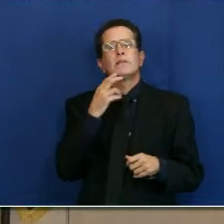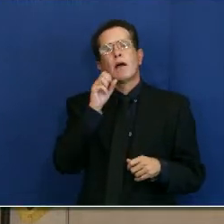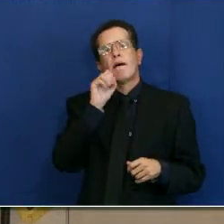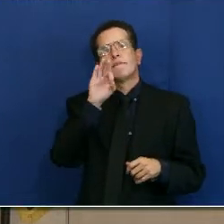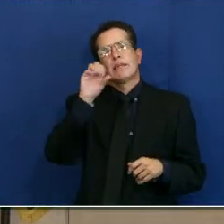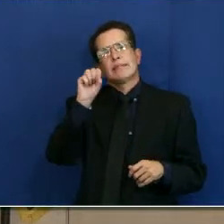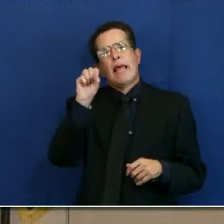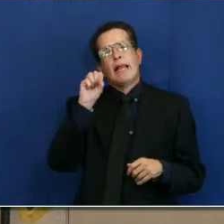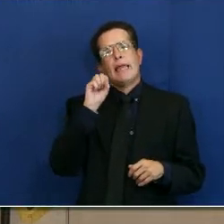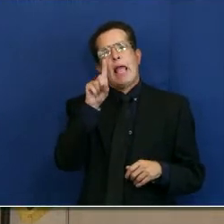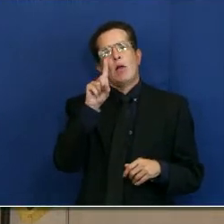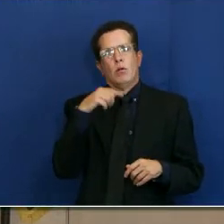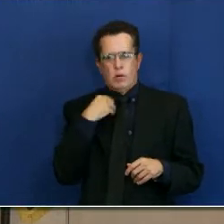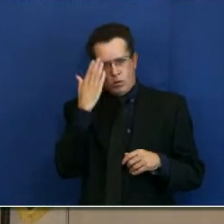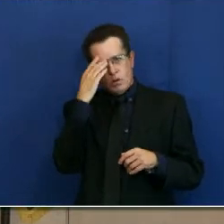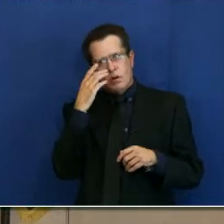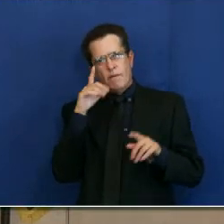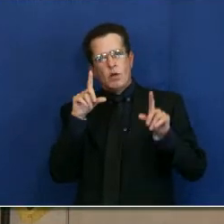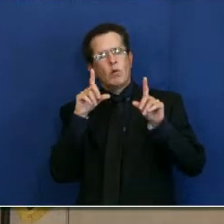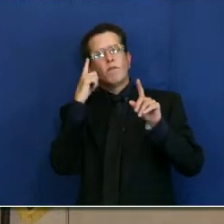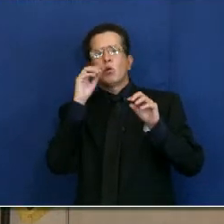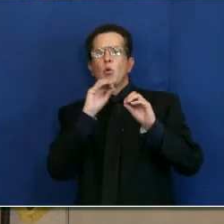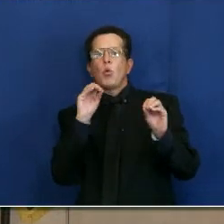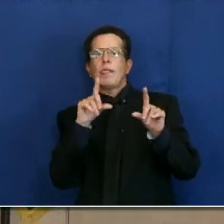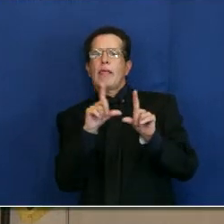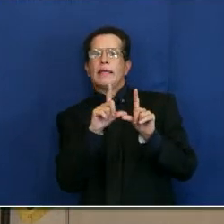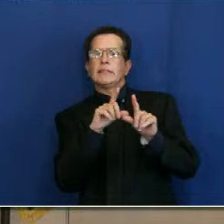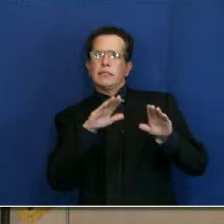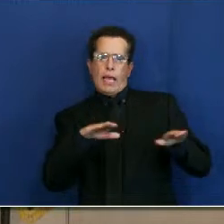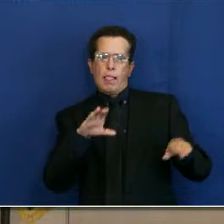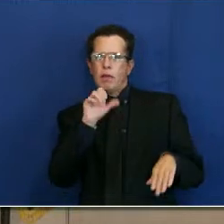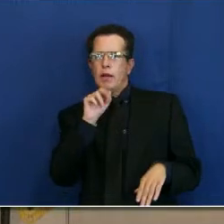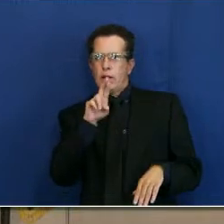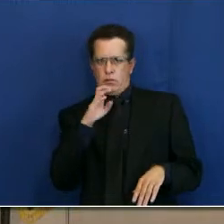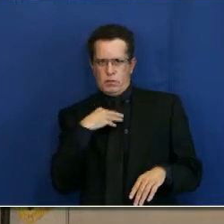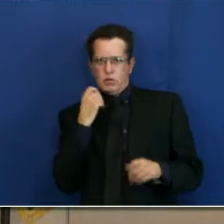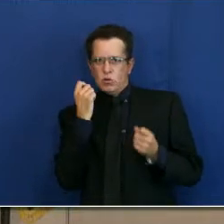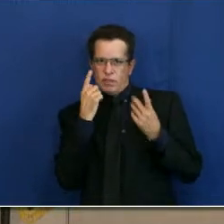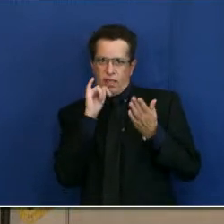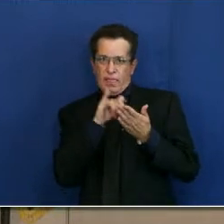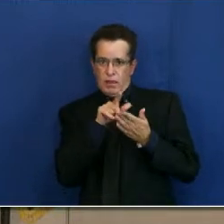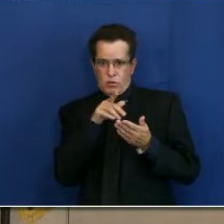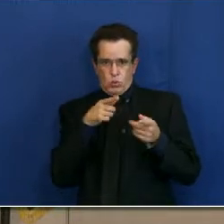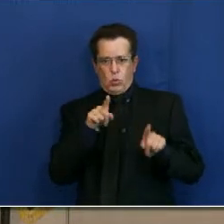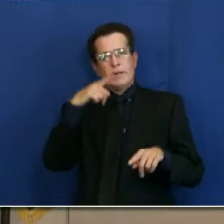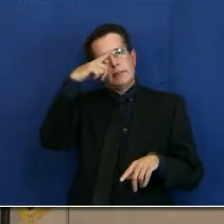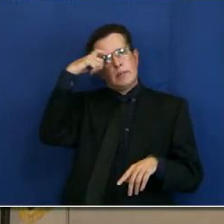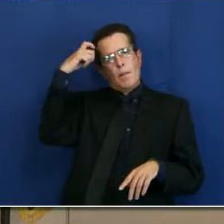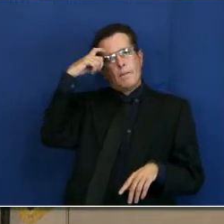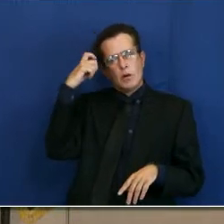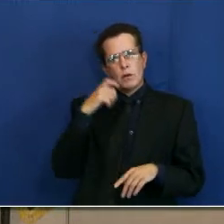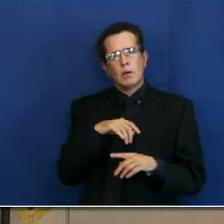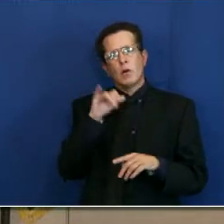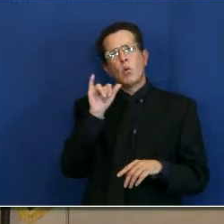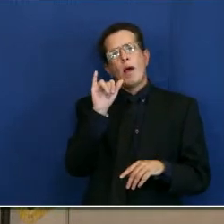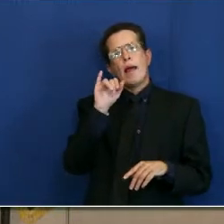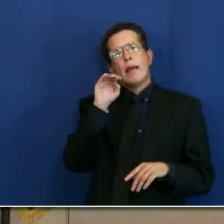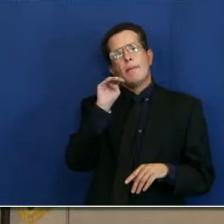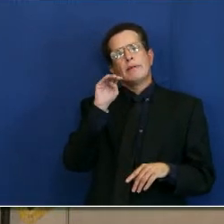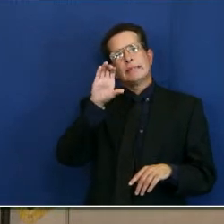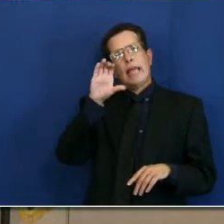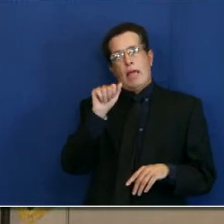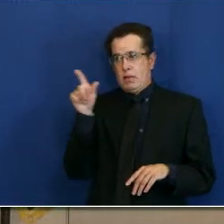question about unlicensed childcare. He says, my understanding is that over the summer and during after-school hours, camps like the YMCA are allowed